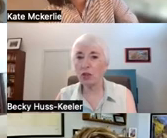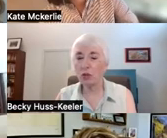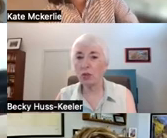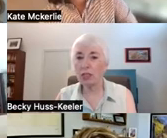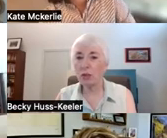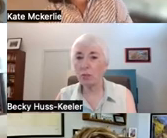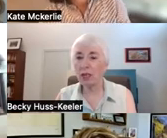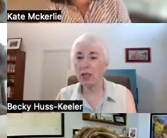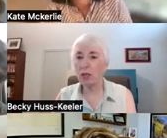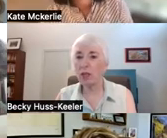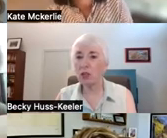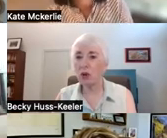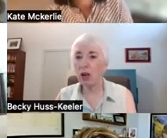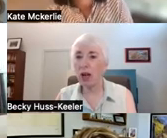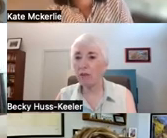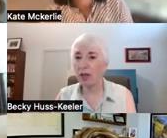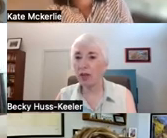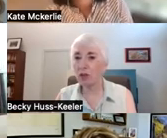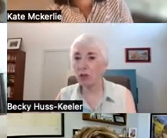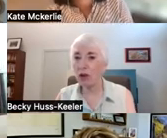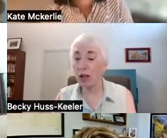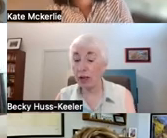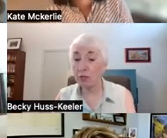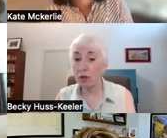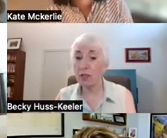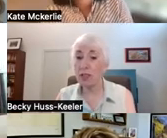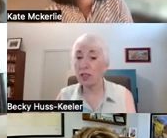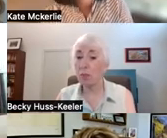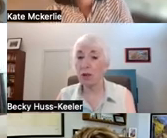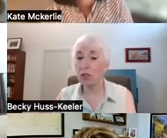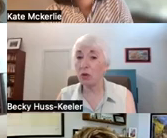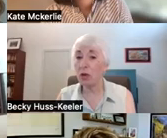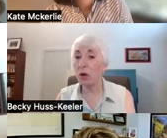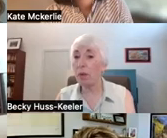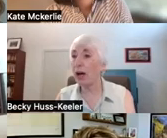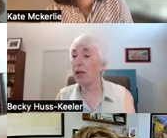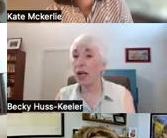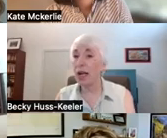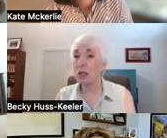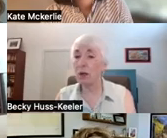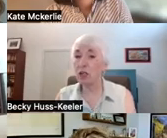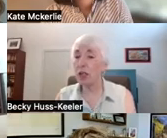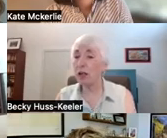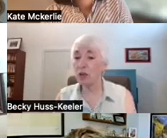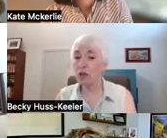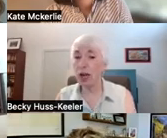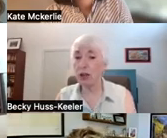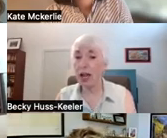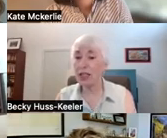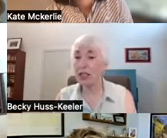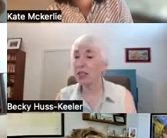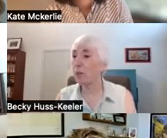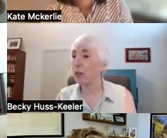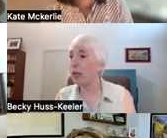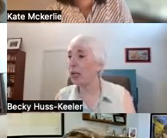talked about children with disabilities because there are a lot of services that parents don't know about, especially if their